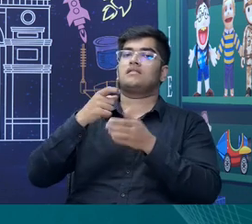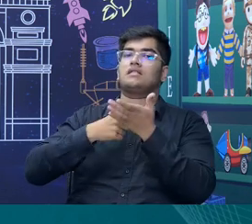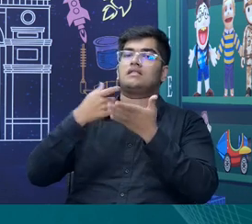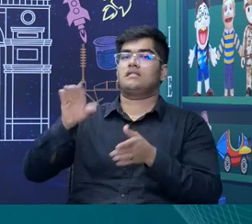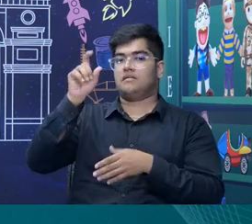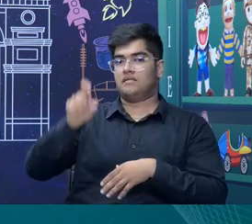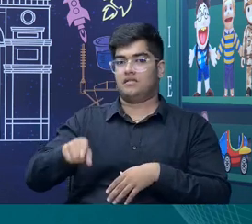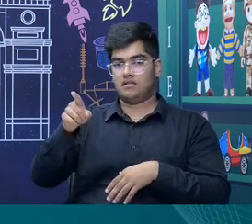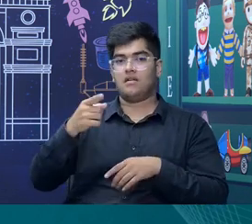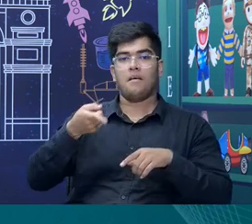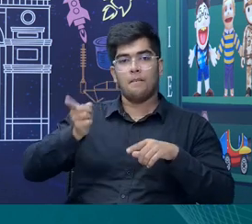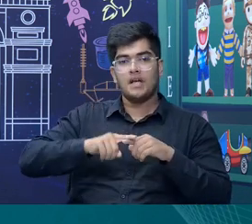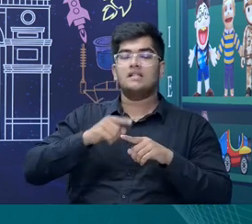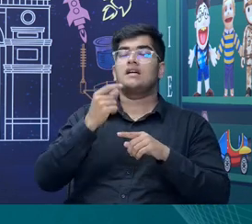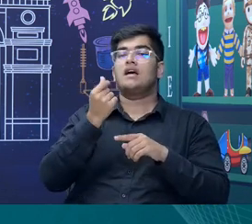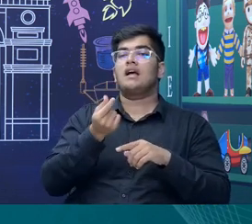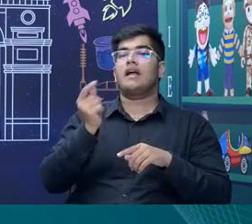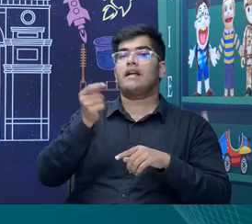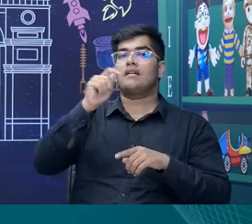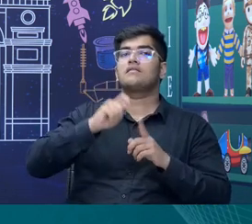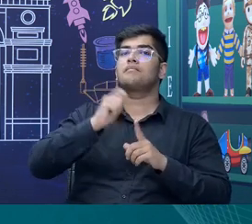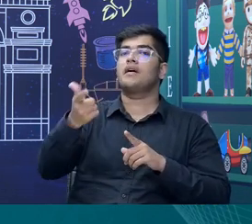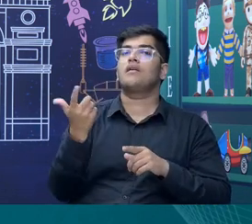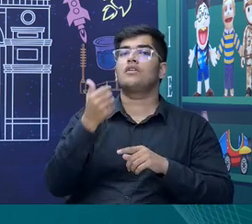of 6 percent per annum